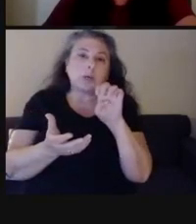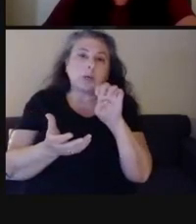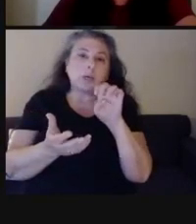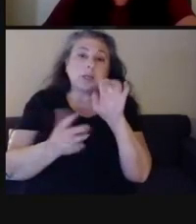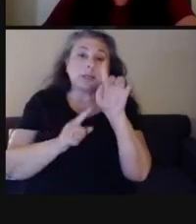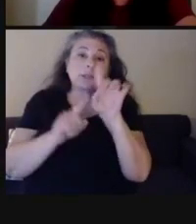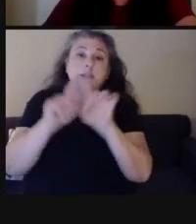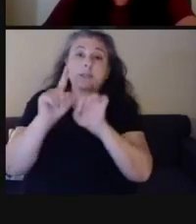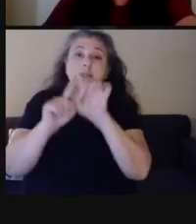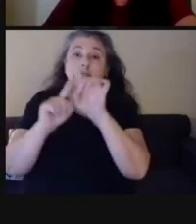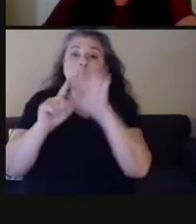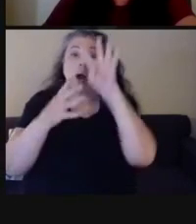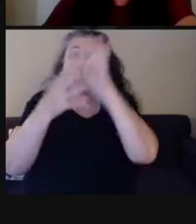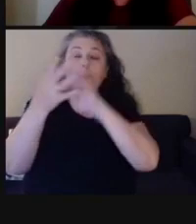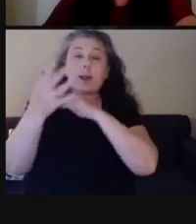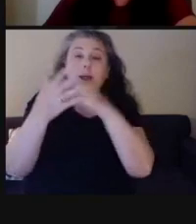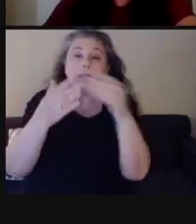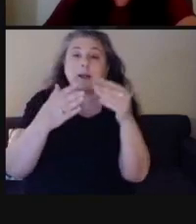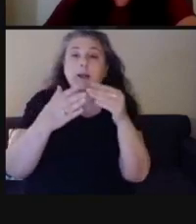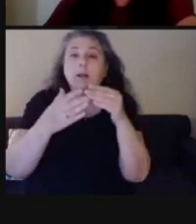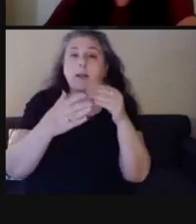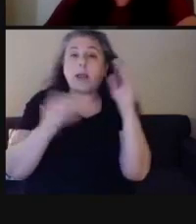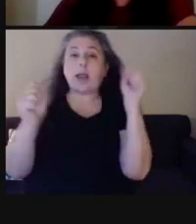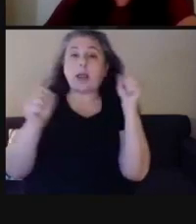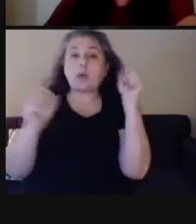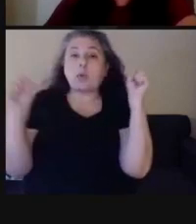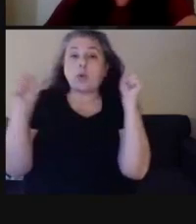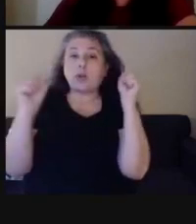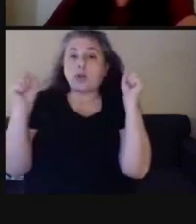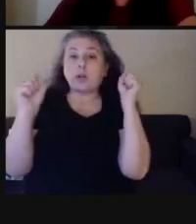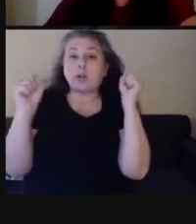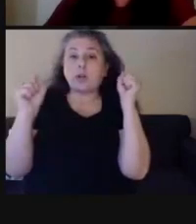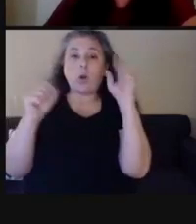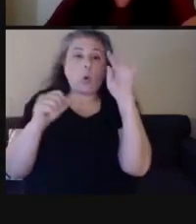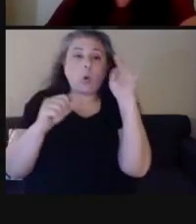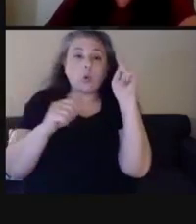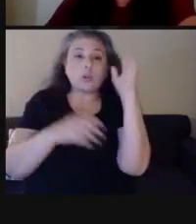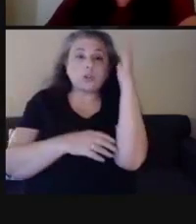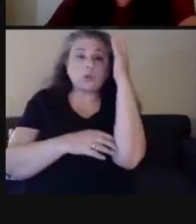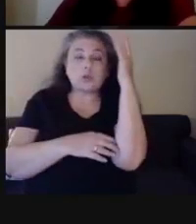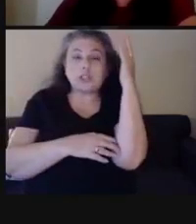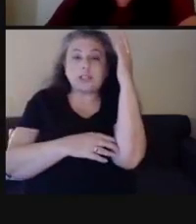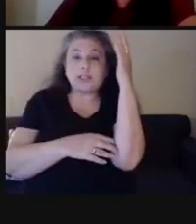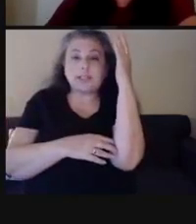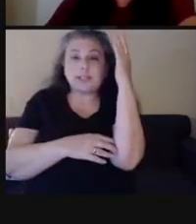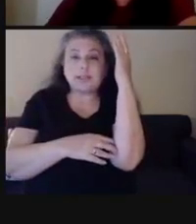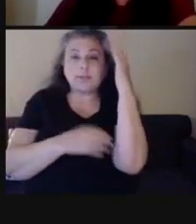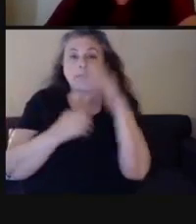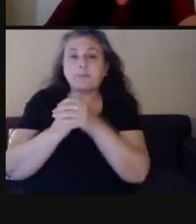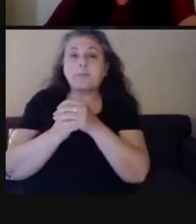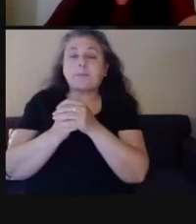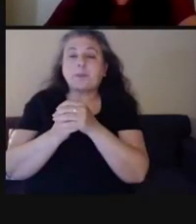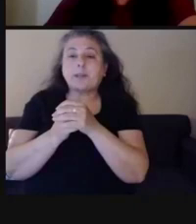as well as a winter oak tree, or oak tree in the wintertime.